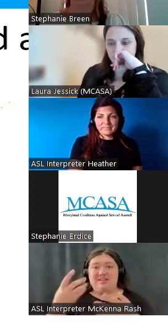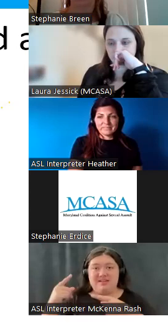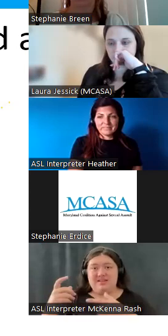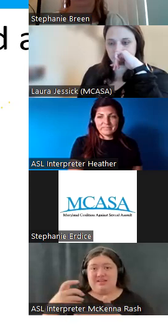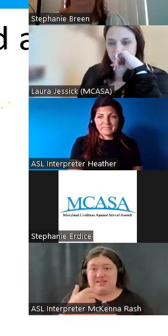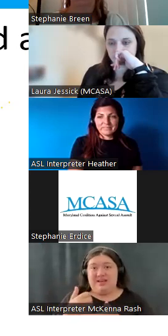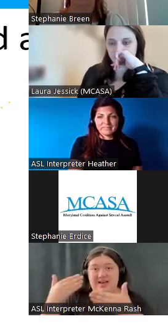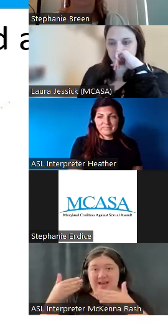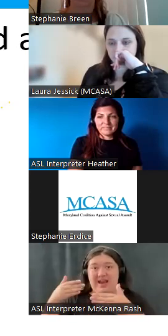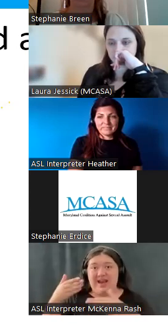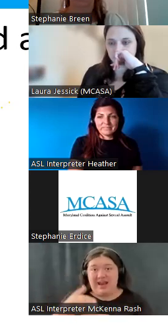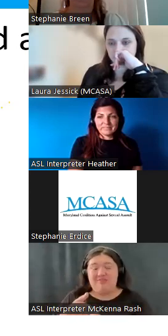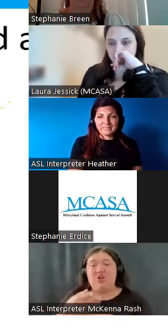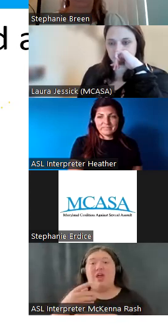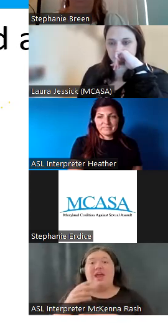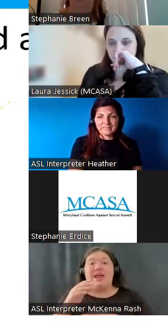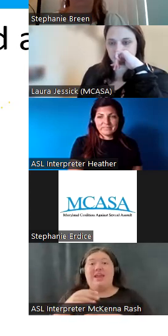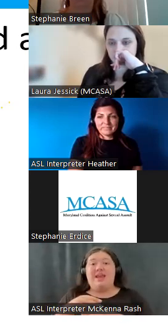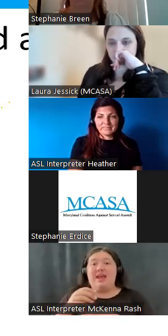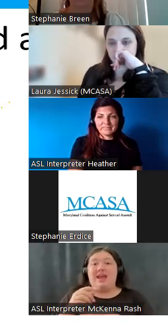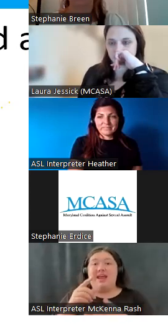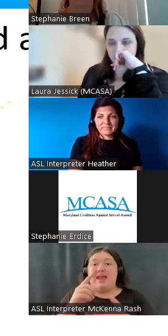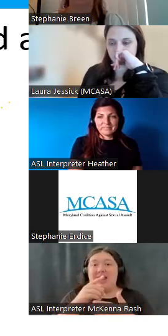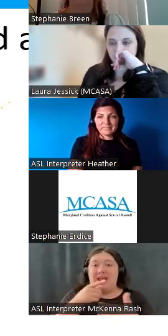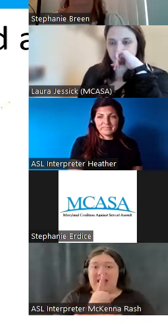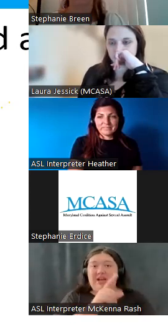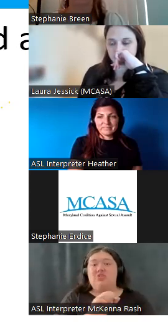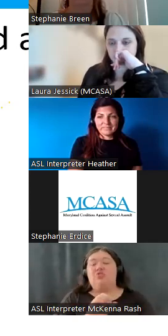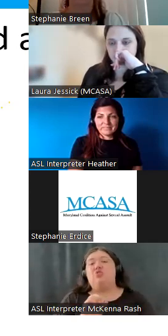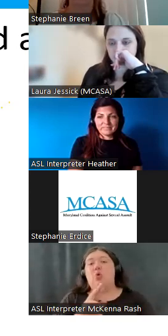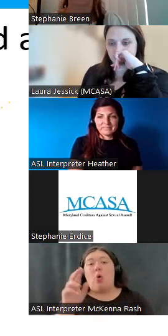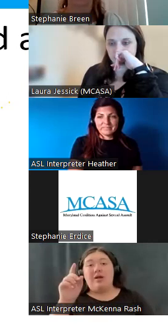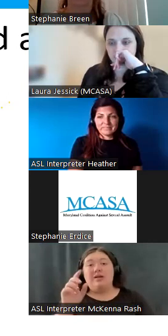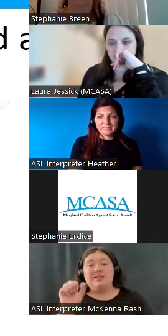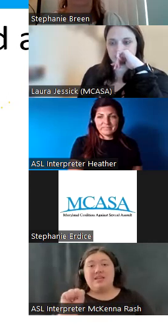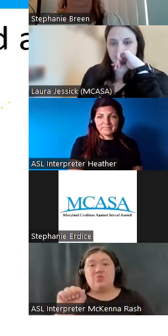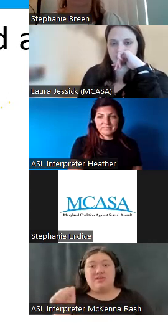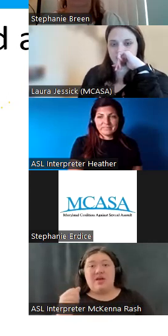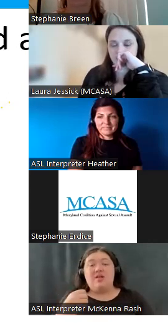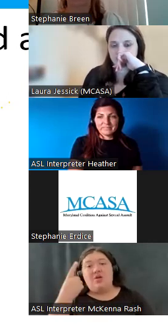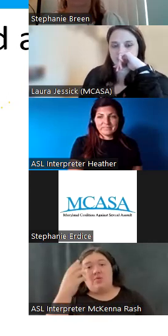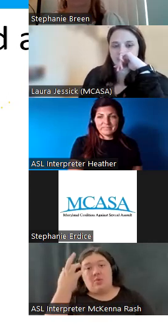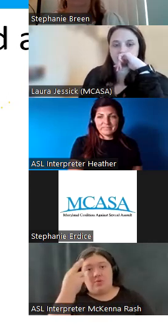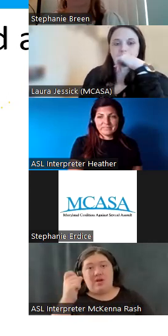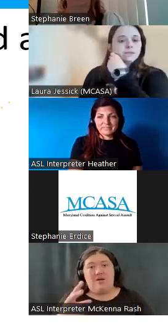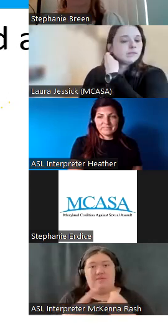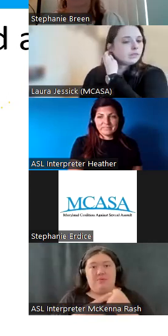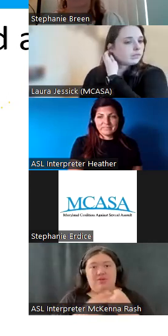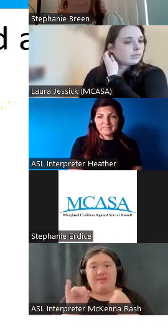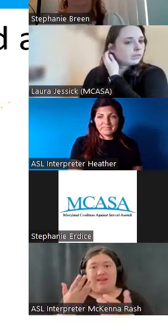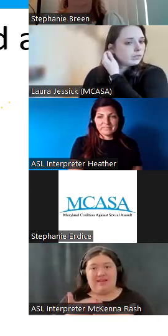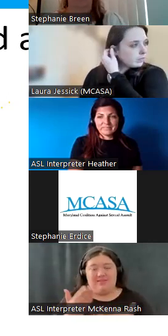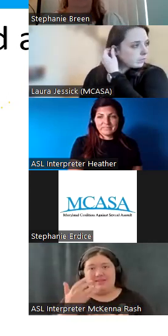an allegation or suspicion of sexual assault is made for the purpose of preserving that physical evidence.